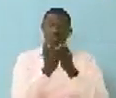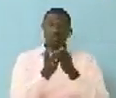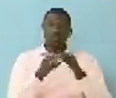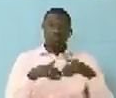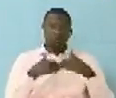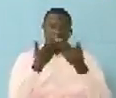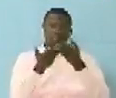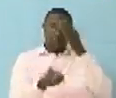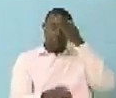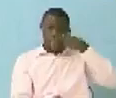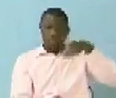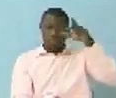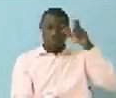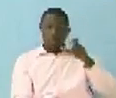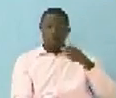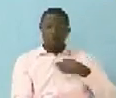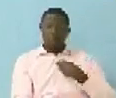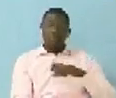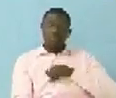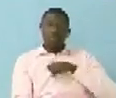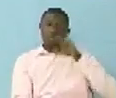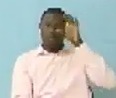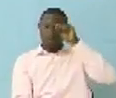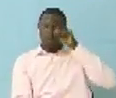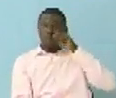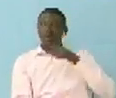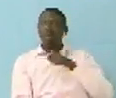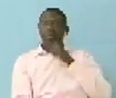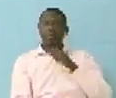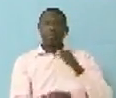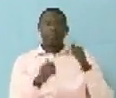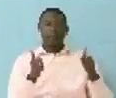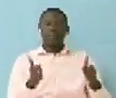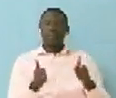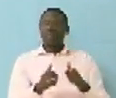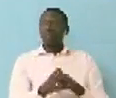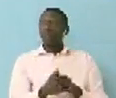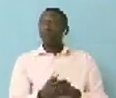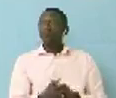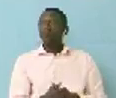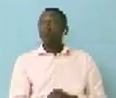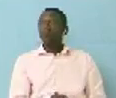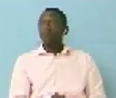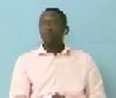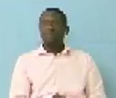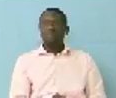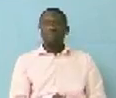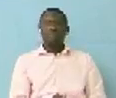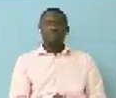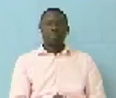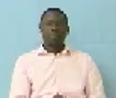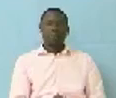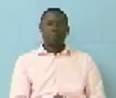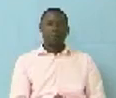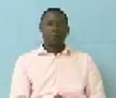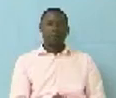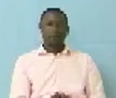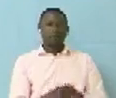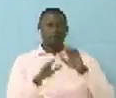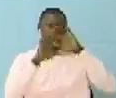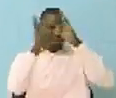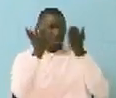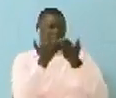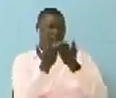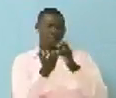This is my understanding. Mr. Chair, perhaps before you rule on that, General, you are not being denied